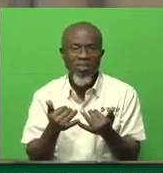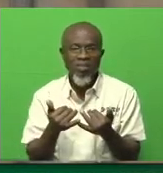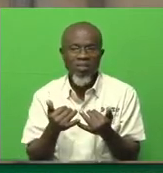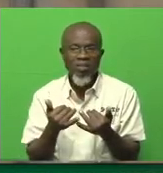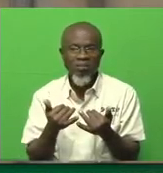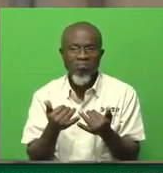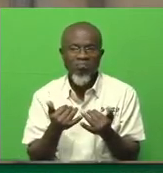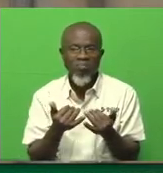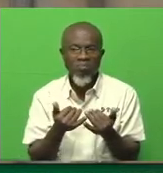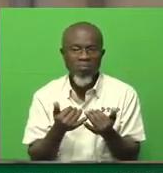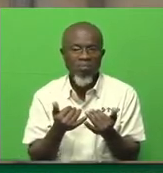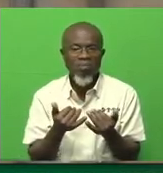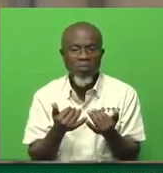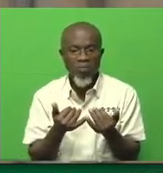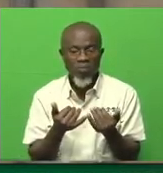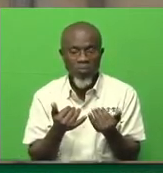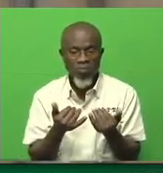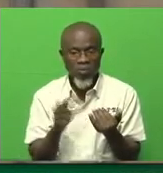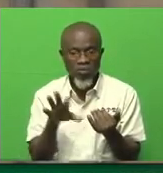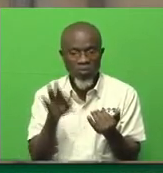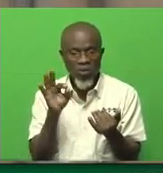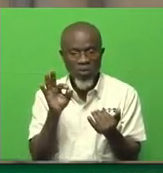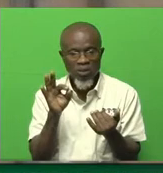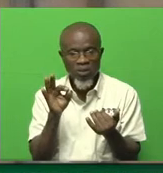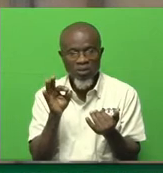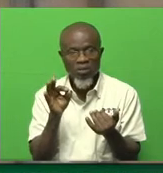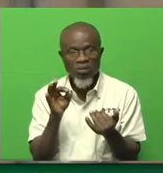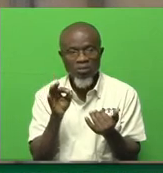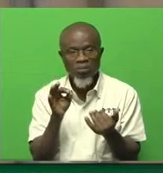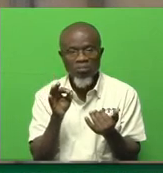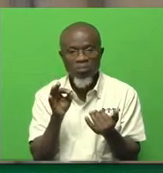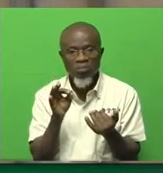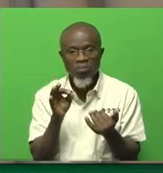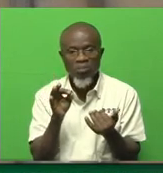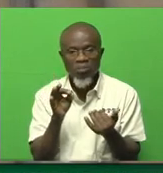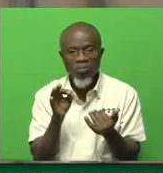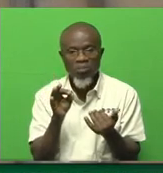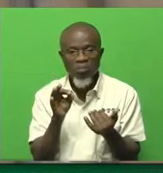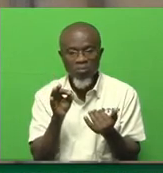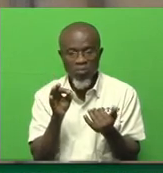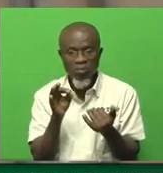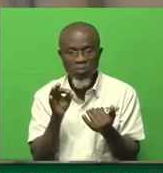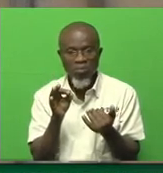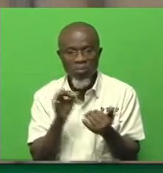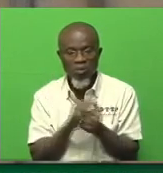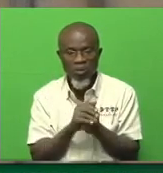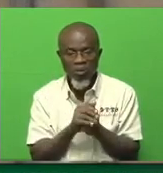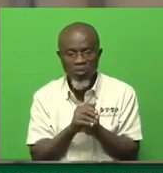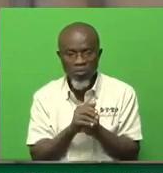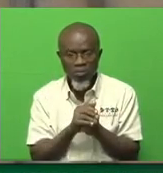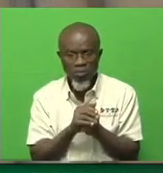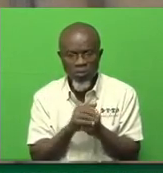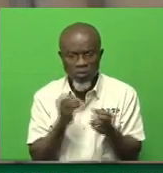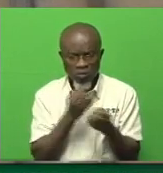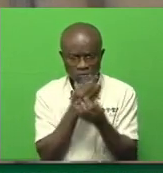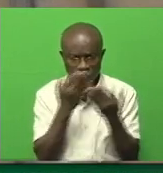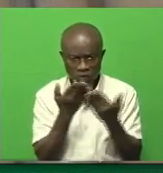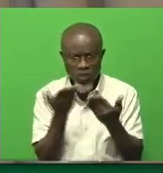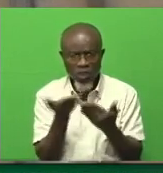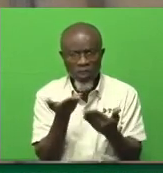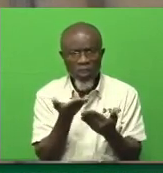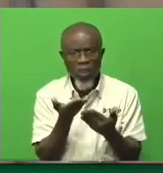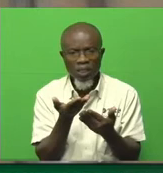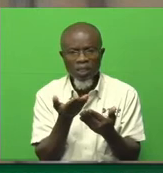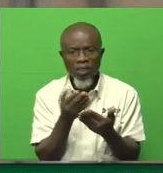spawned in my view initially by the by Cambridge analytica which had